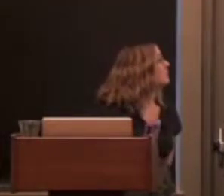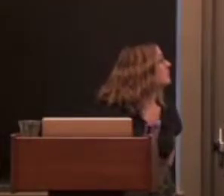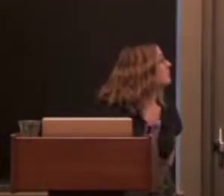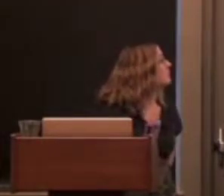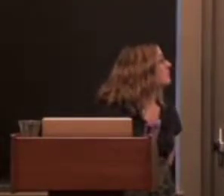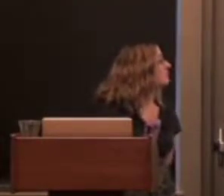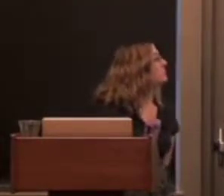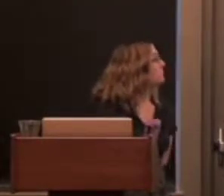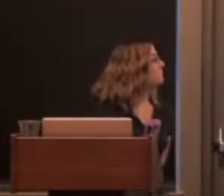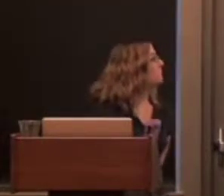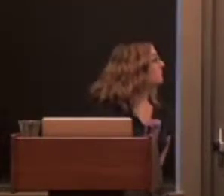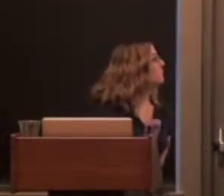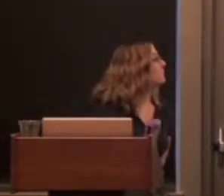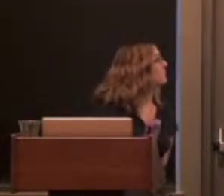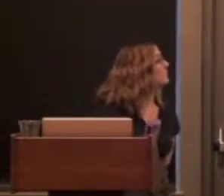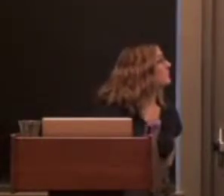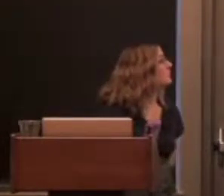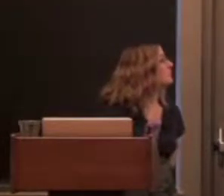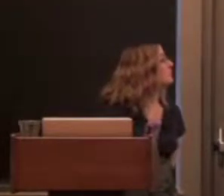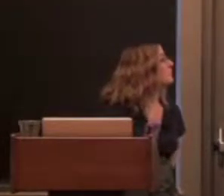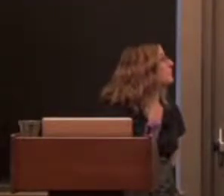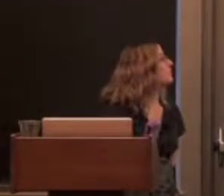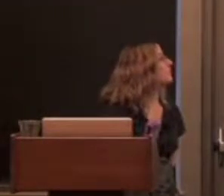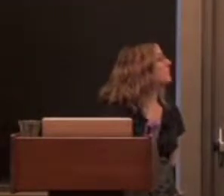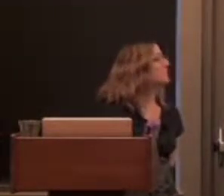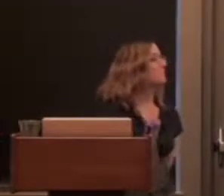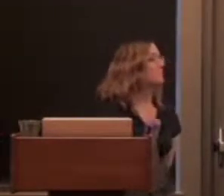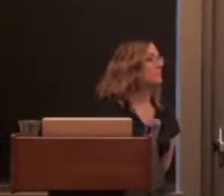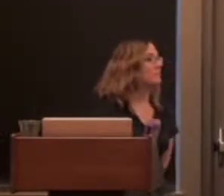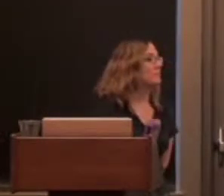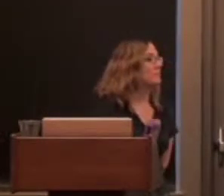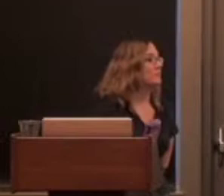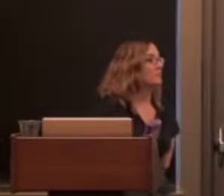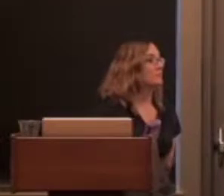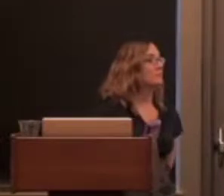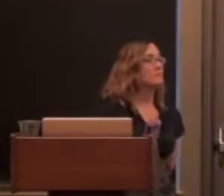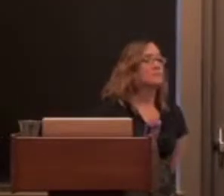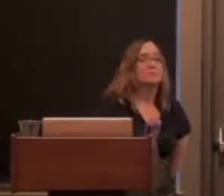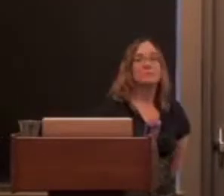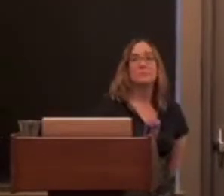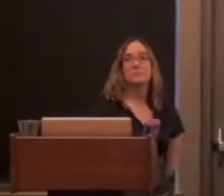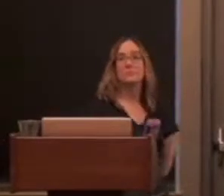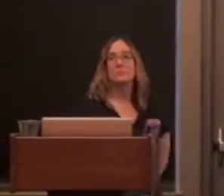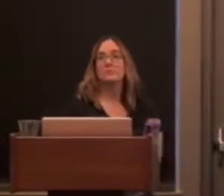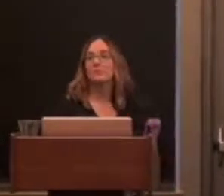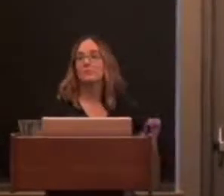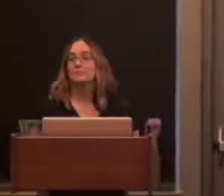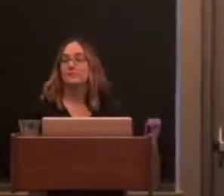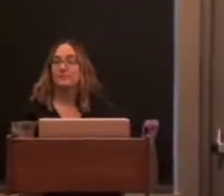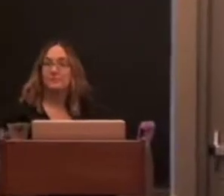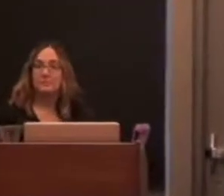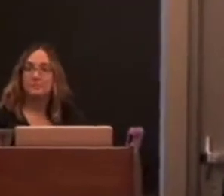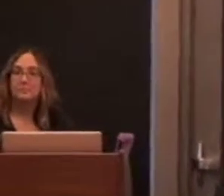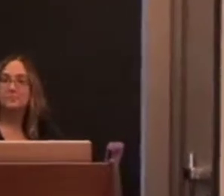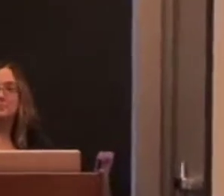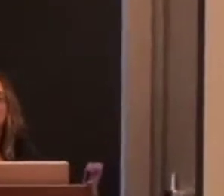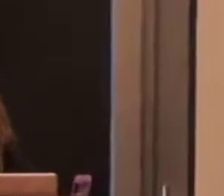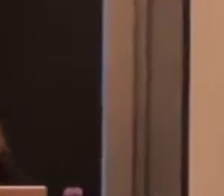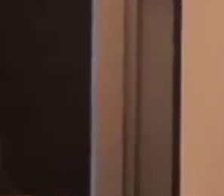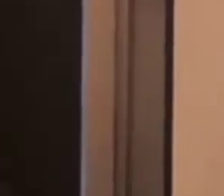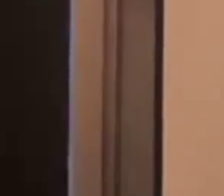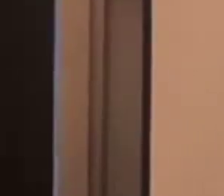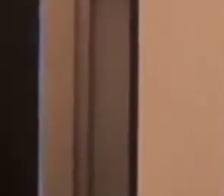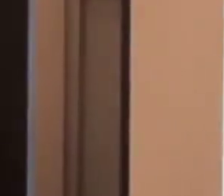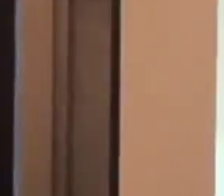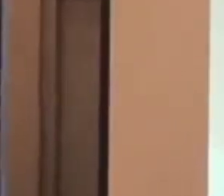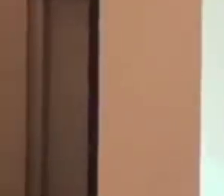really cool one, is what is the student's history? And if it's a student with ASD, oftentimes people at